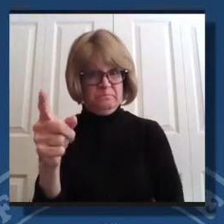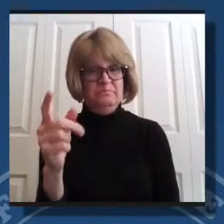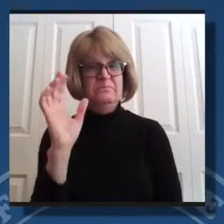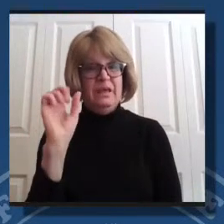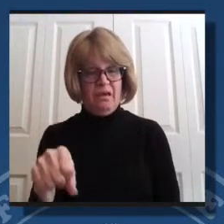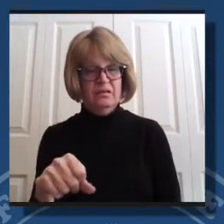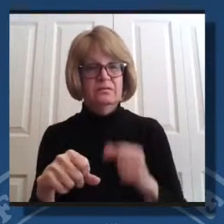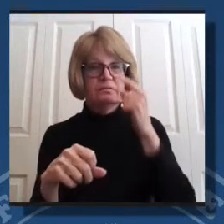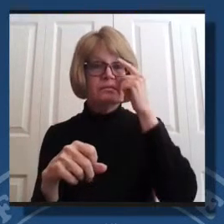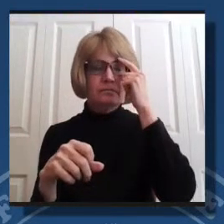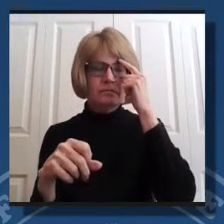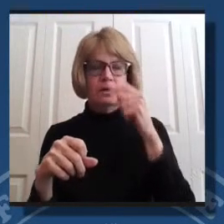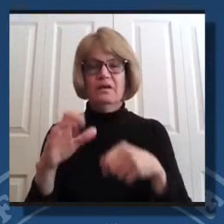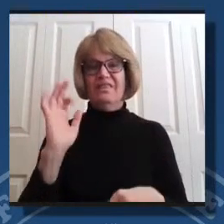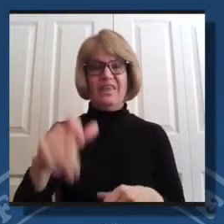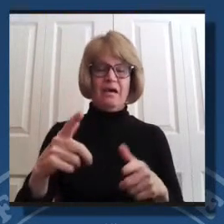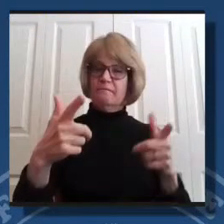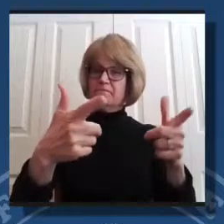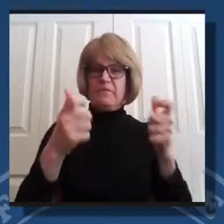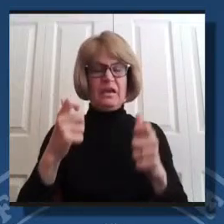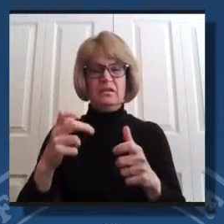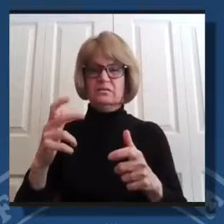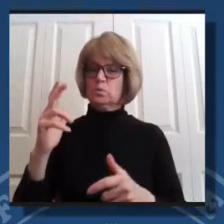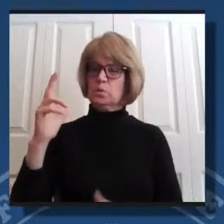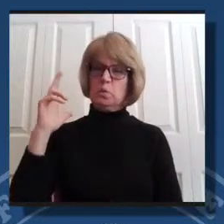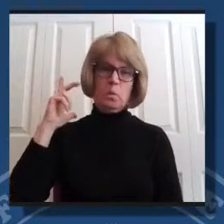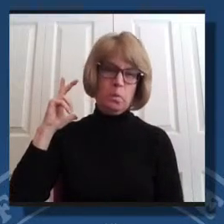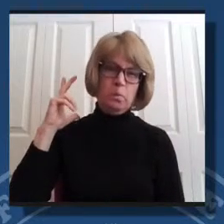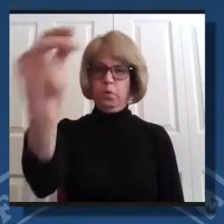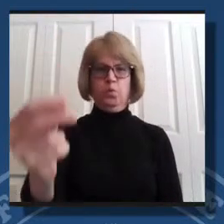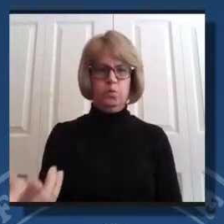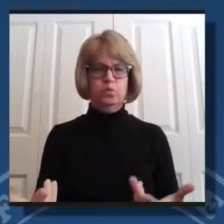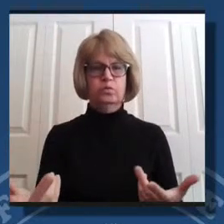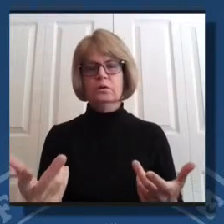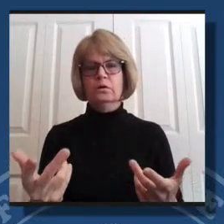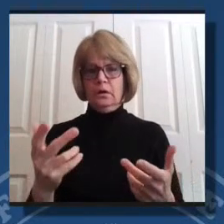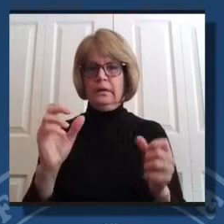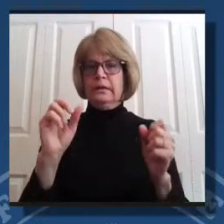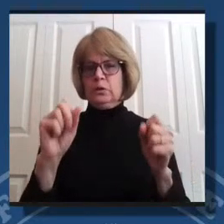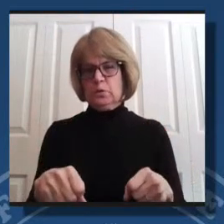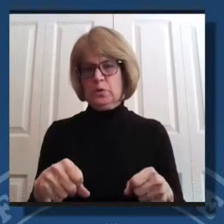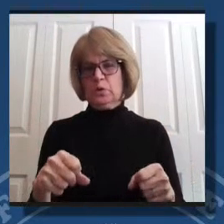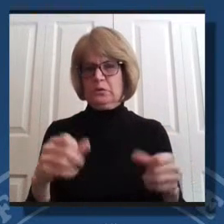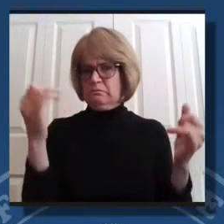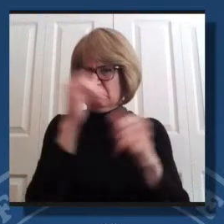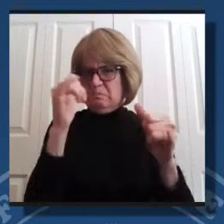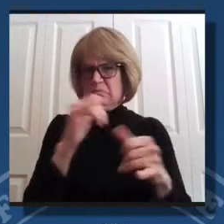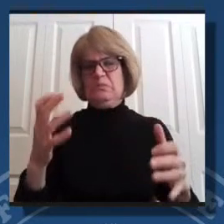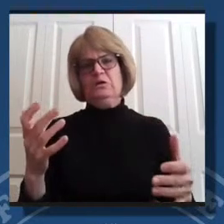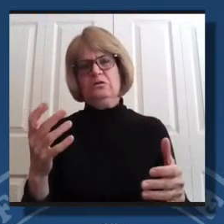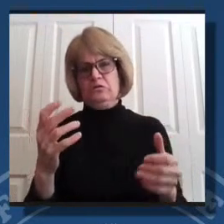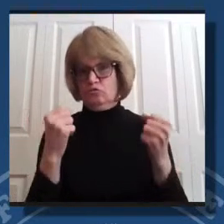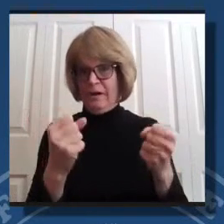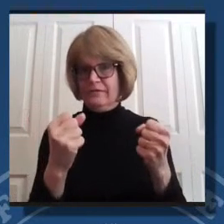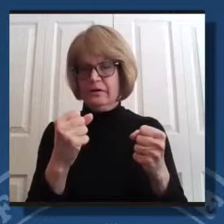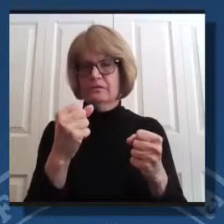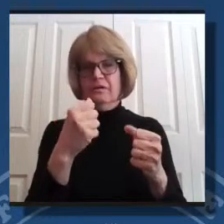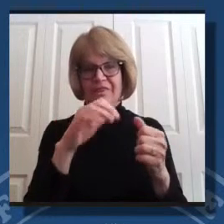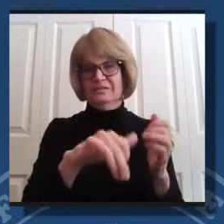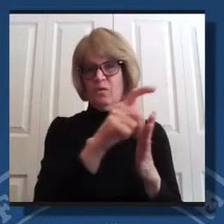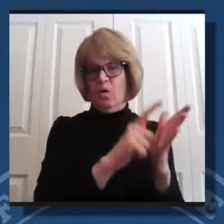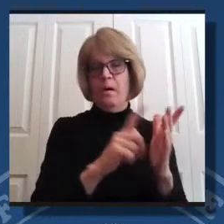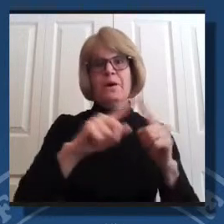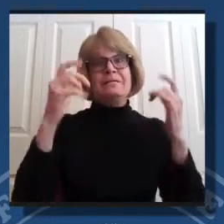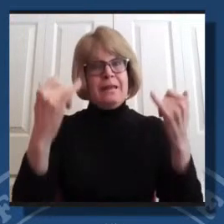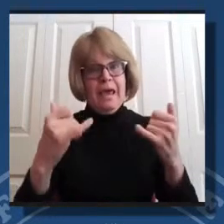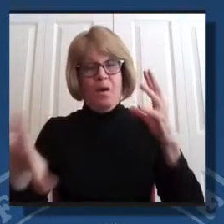While driving at excessive speeds could constitute reckless driving under current law, the additional 90 miles an